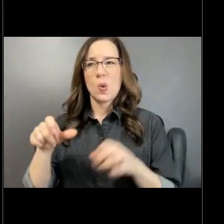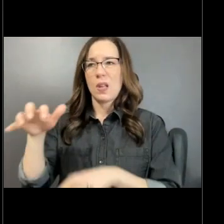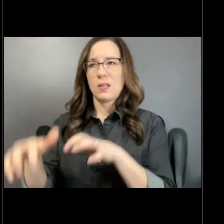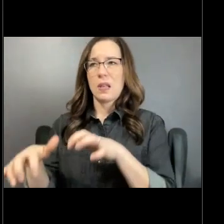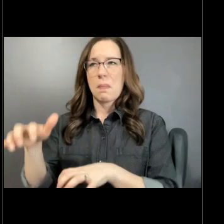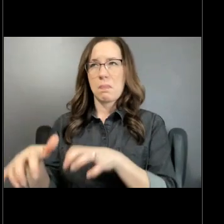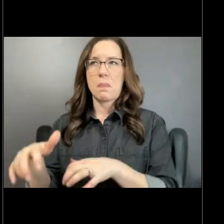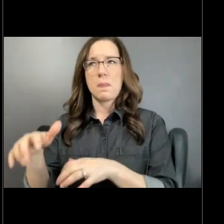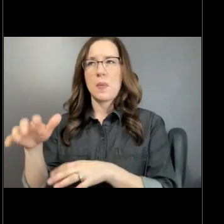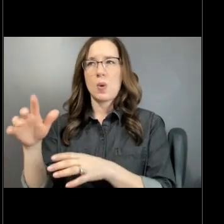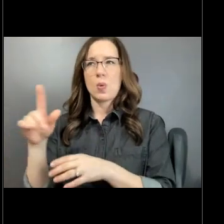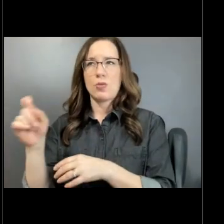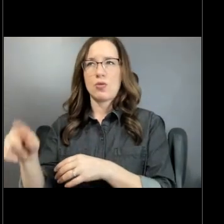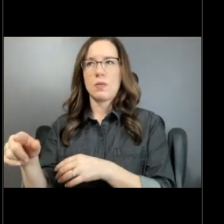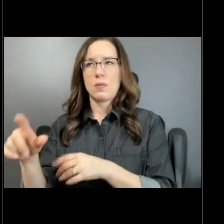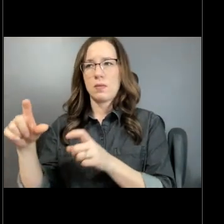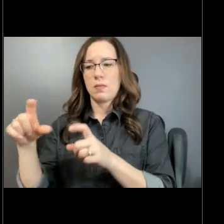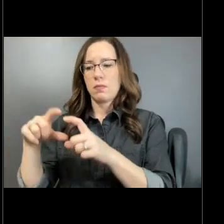questions pod.